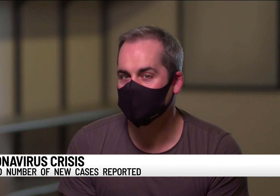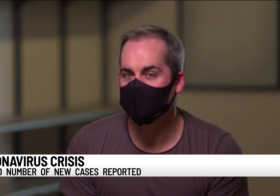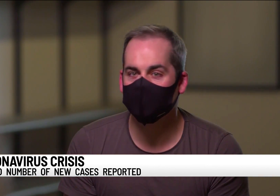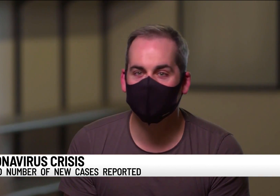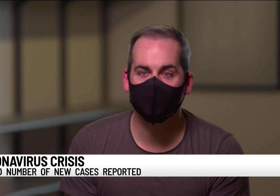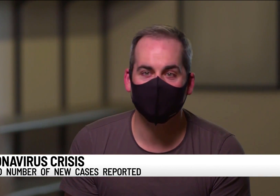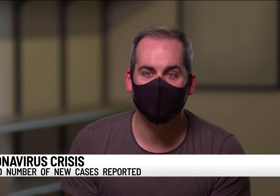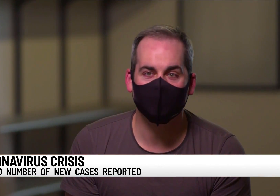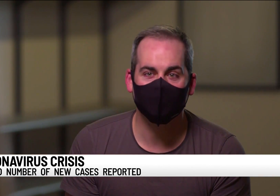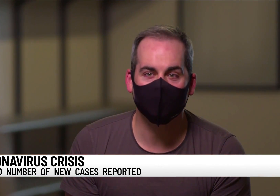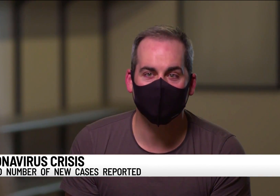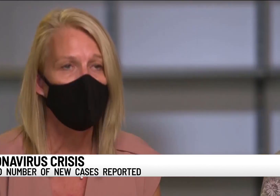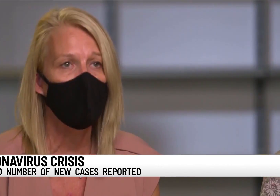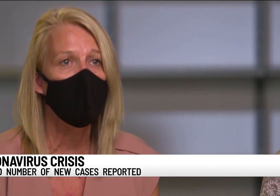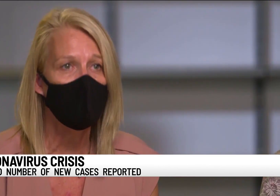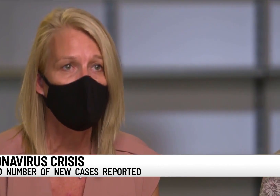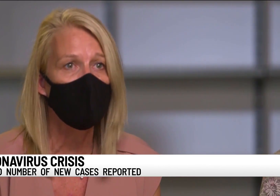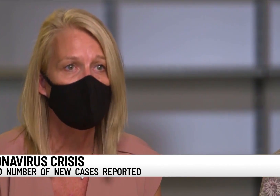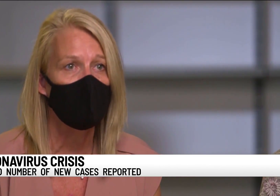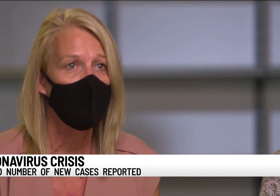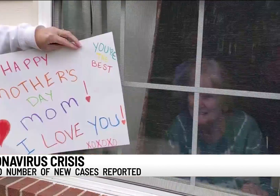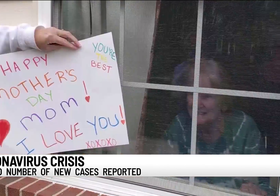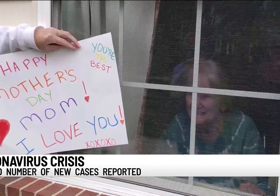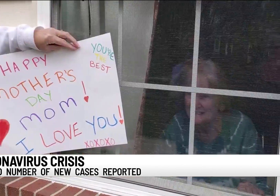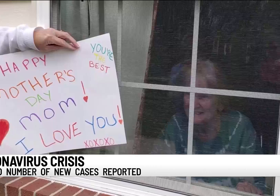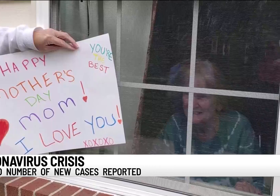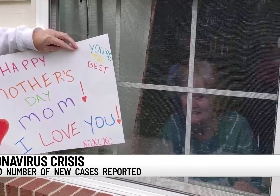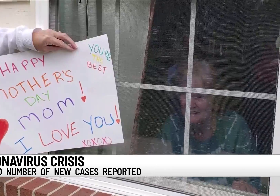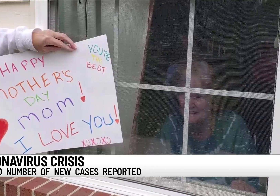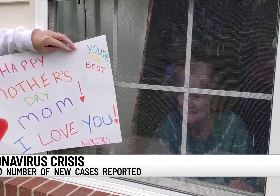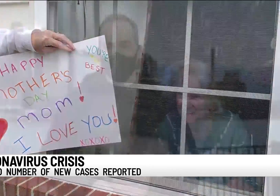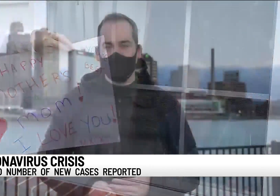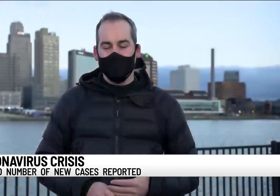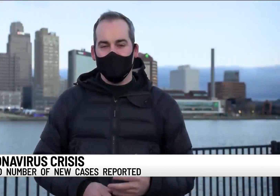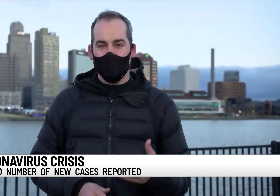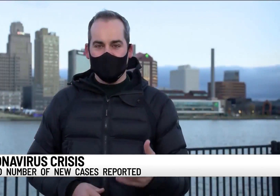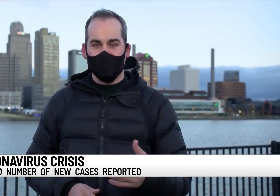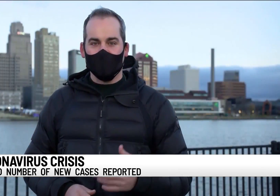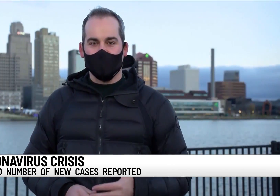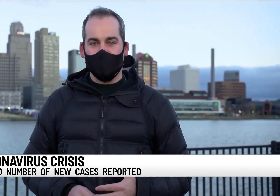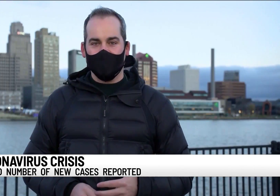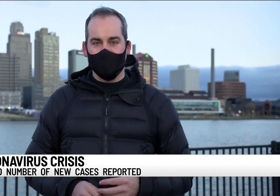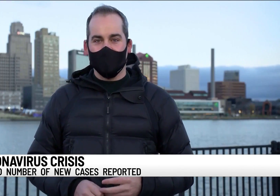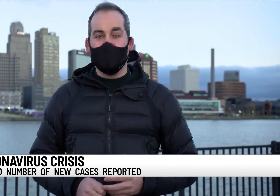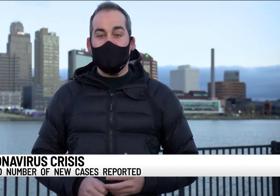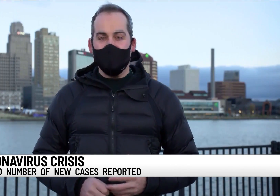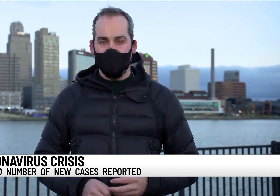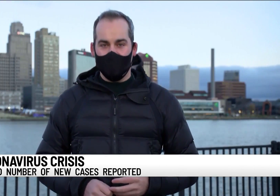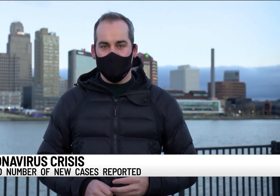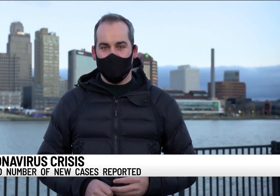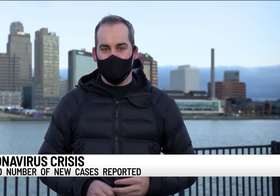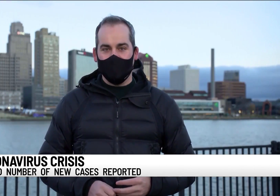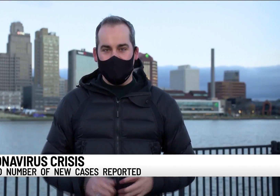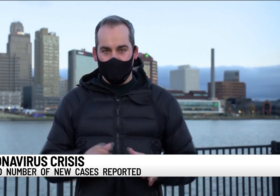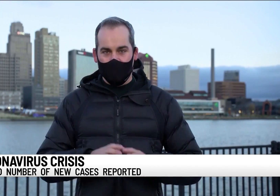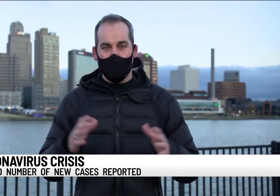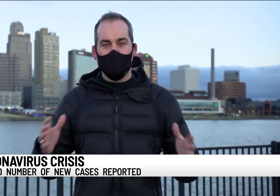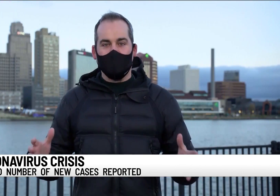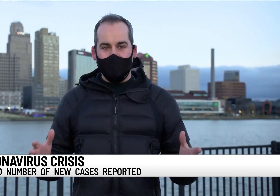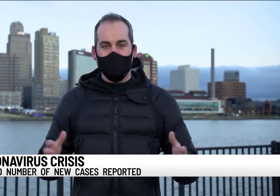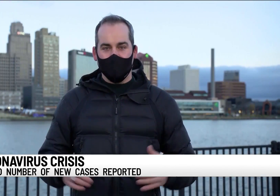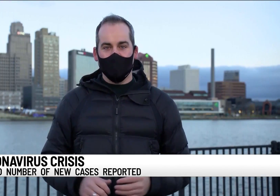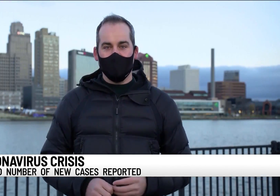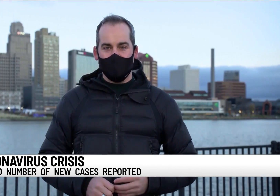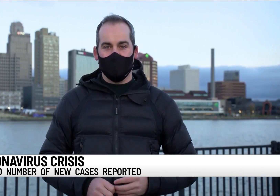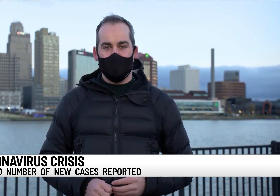Everybody needs somebody in their life. They need our touch. We just want to take care of her. The sisters were telling us there are 8 of them in the family, and when